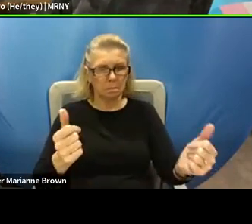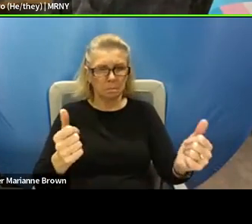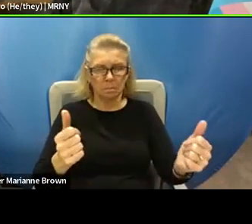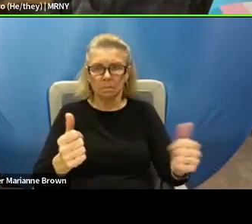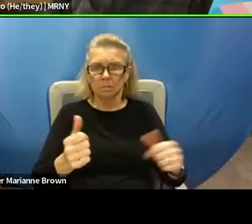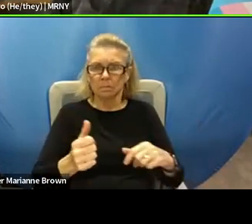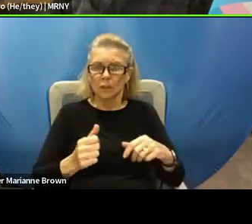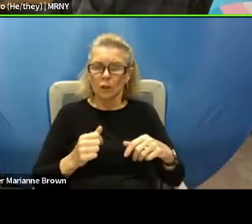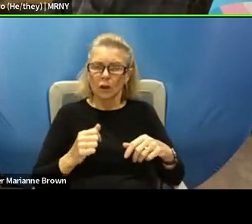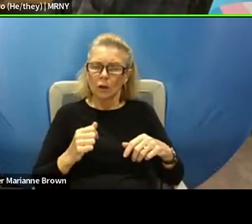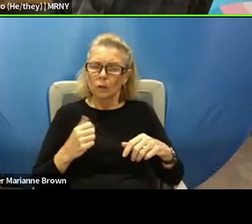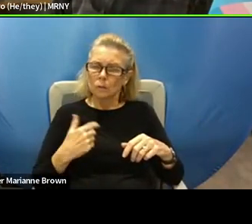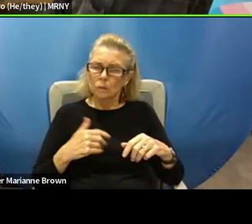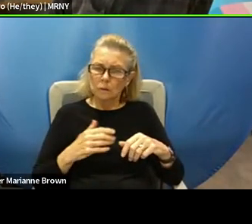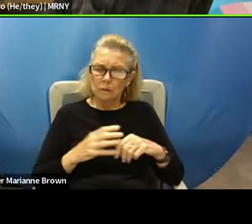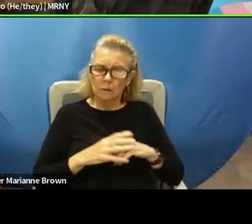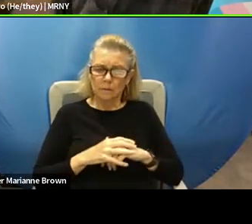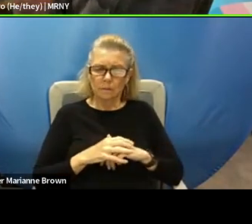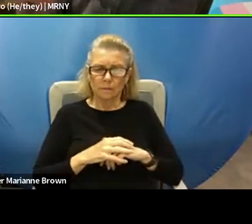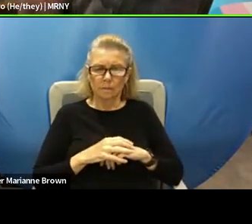I think to me it's like